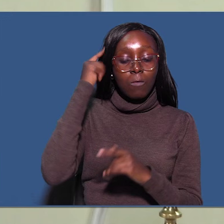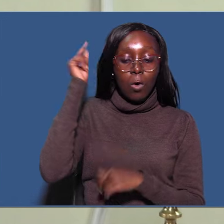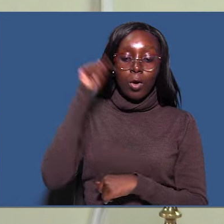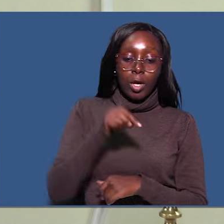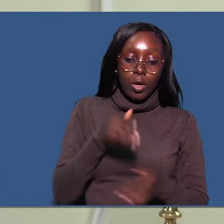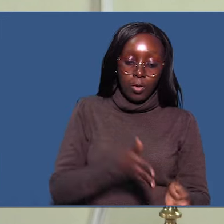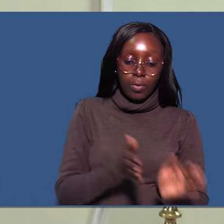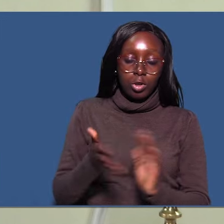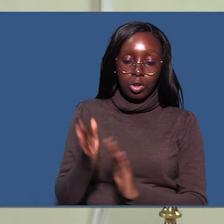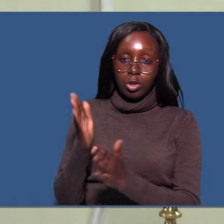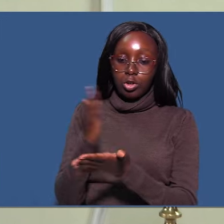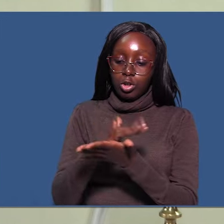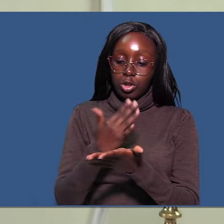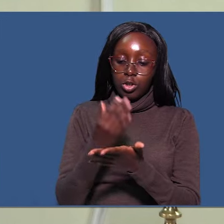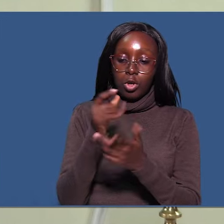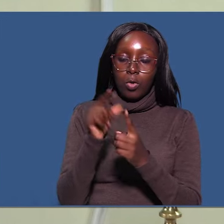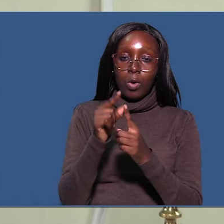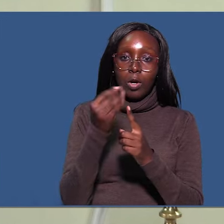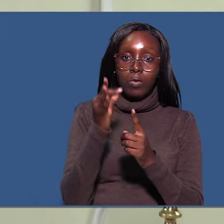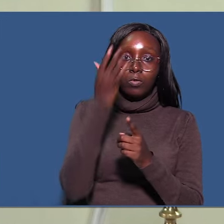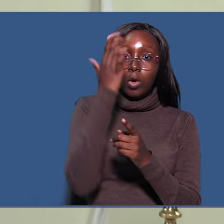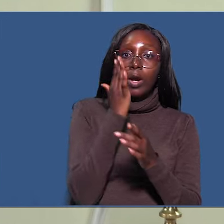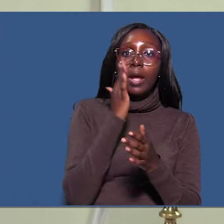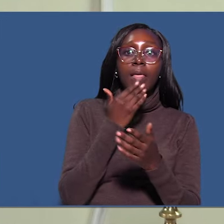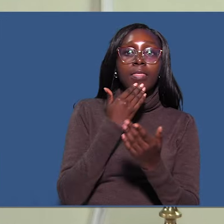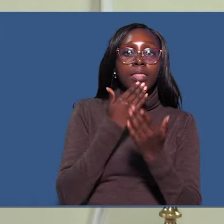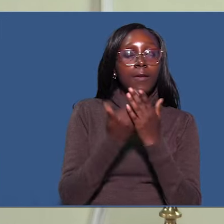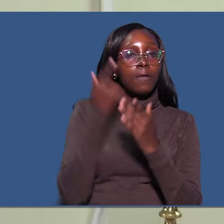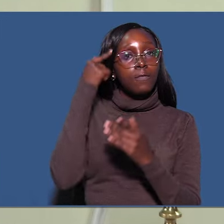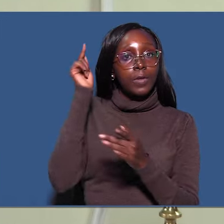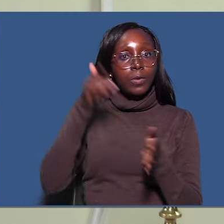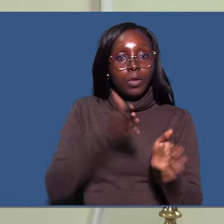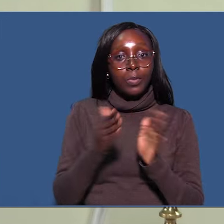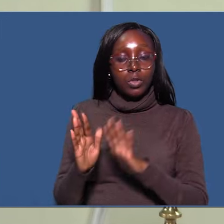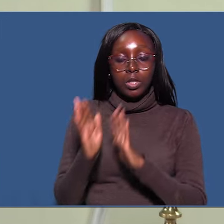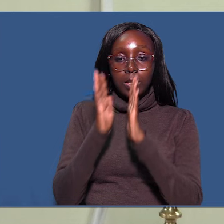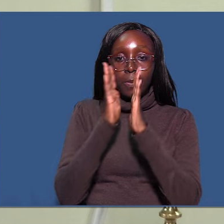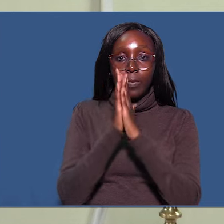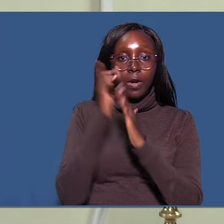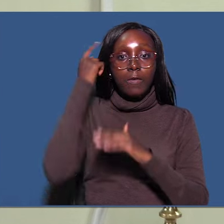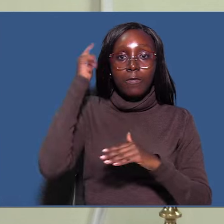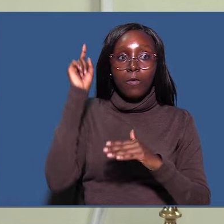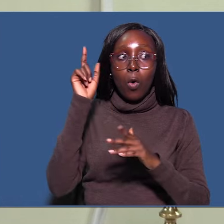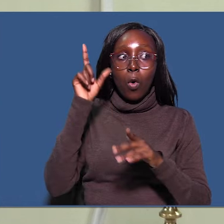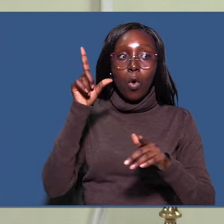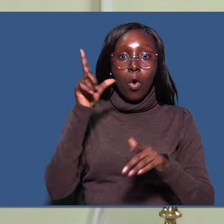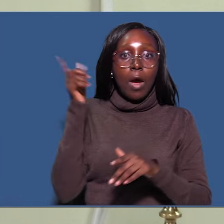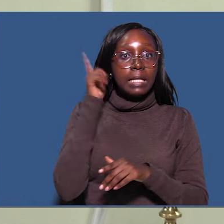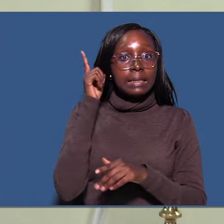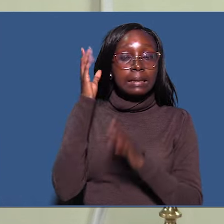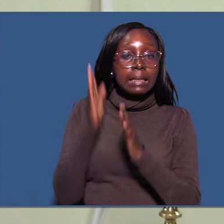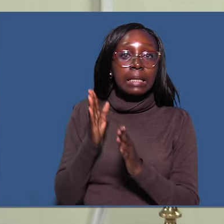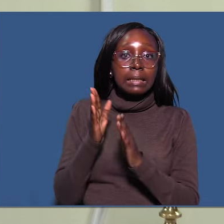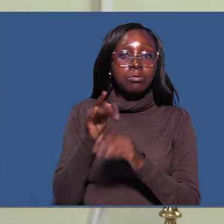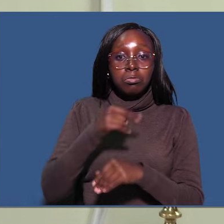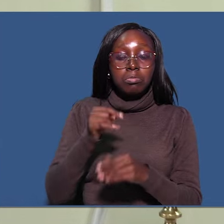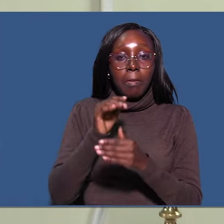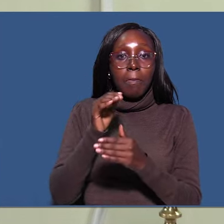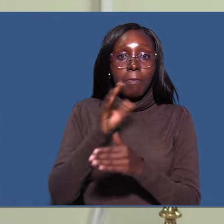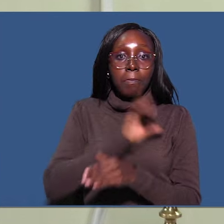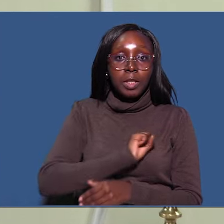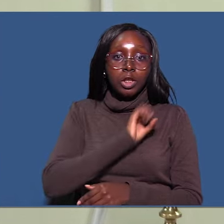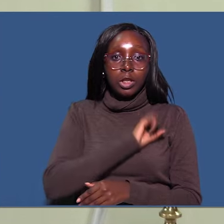your word, we want to thank you. I pray for my listener that, Lord, they'll be patient even as we get a few minutes to reflect on